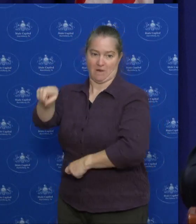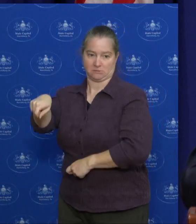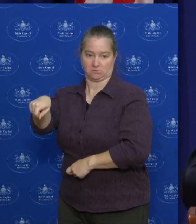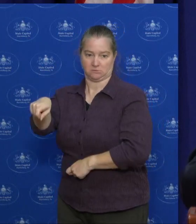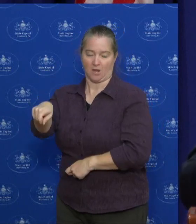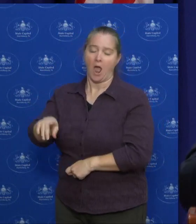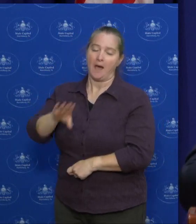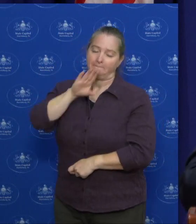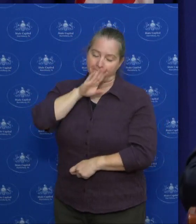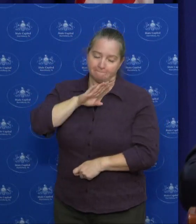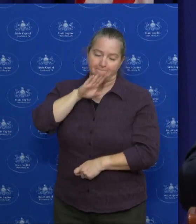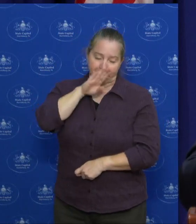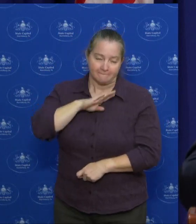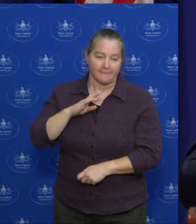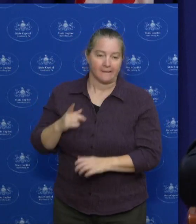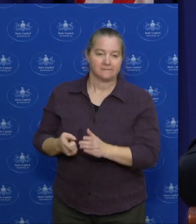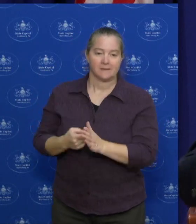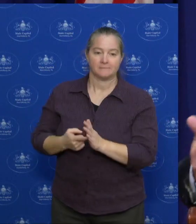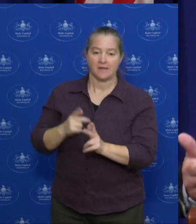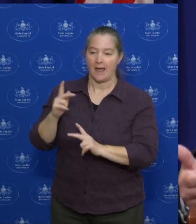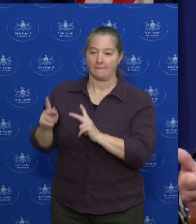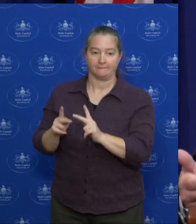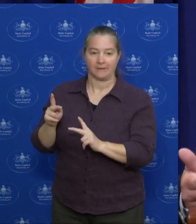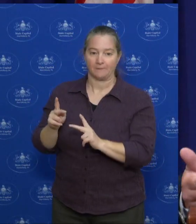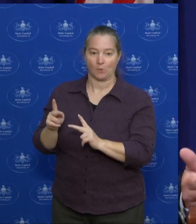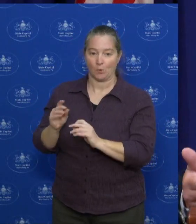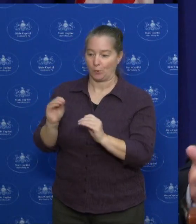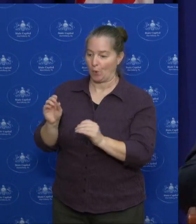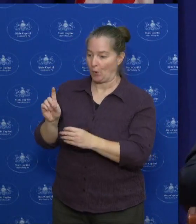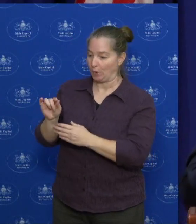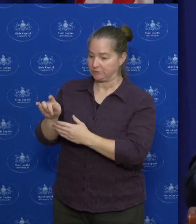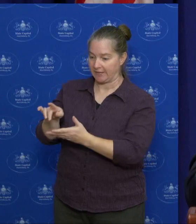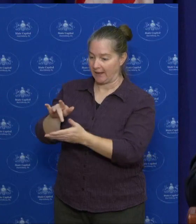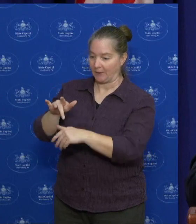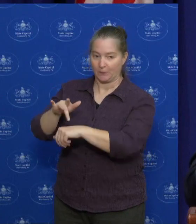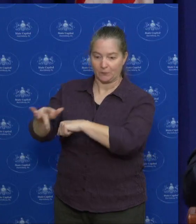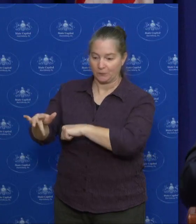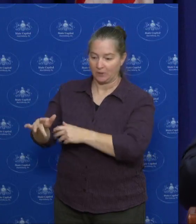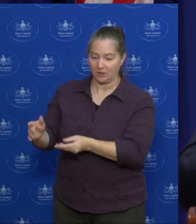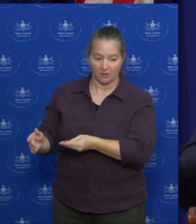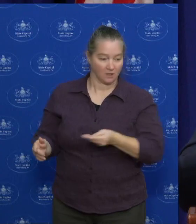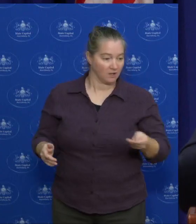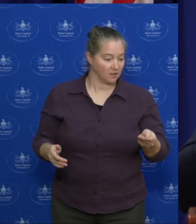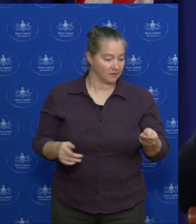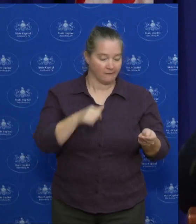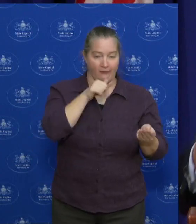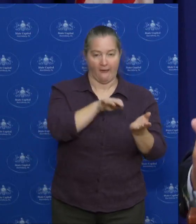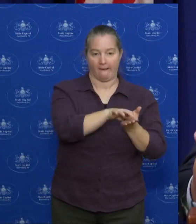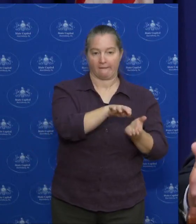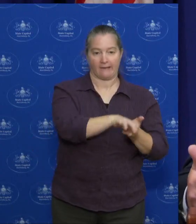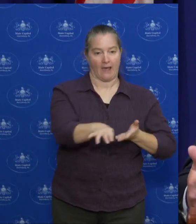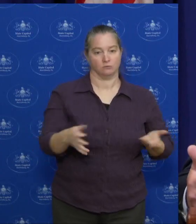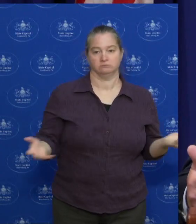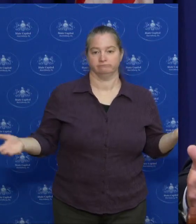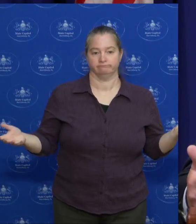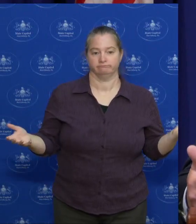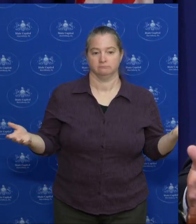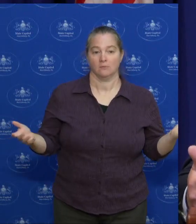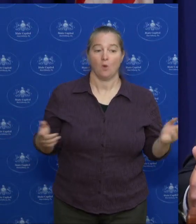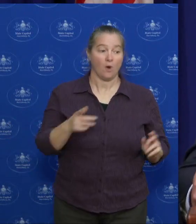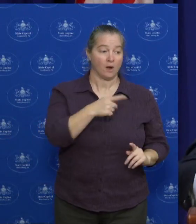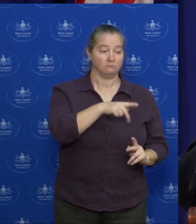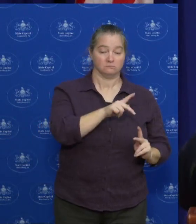It's a frustration that ballots that aren't hand-dated by the voter aren't counted. Boards of elections know when they mail that ballot